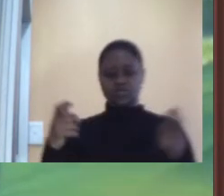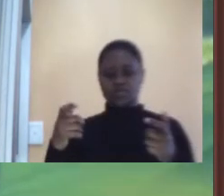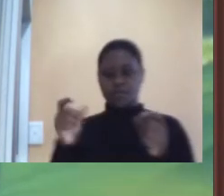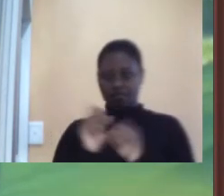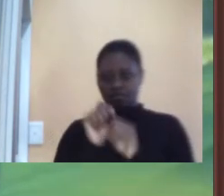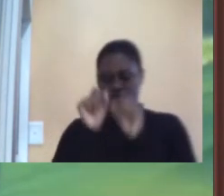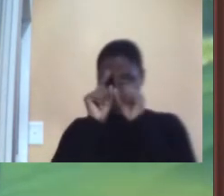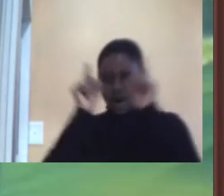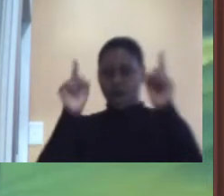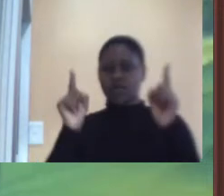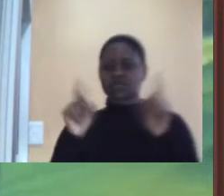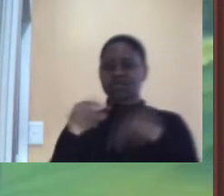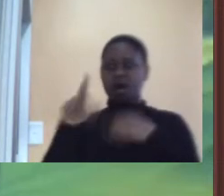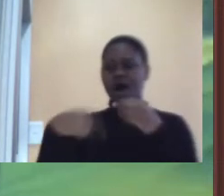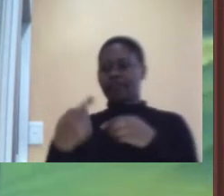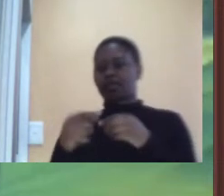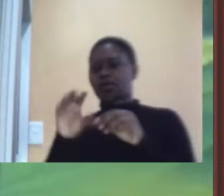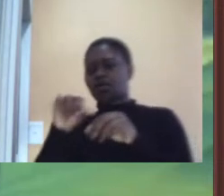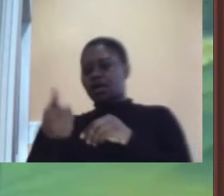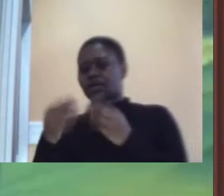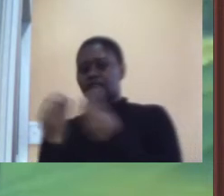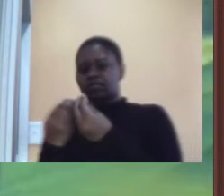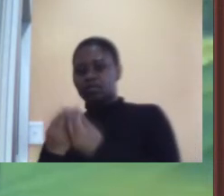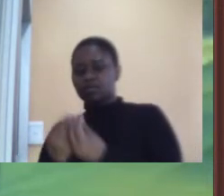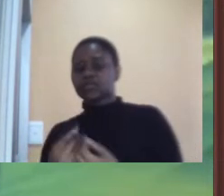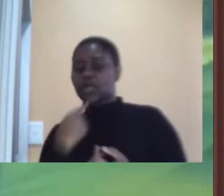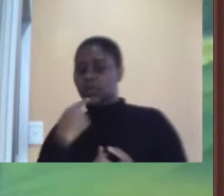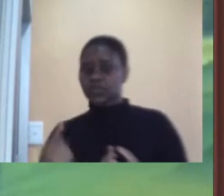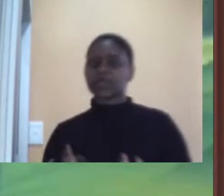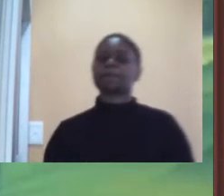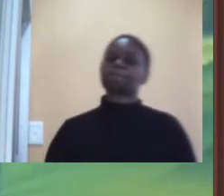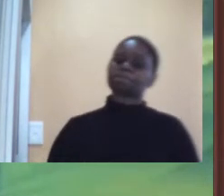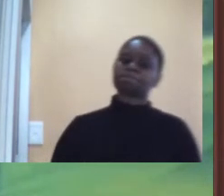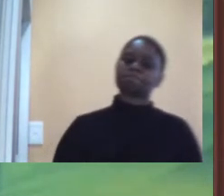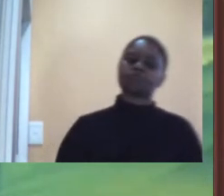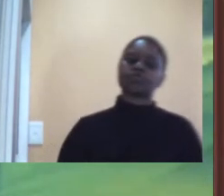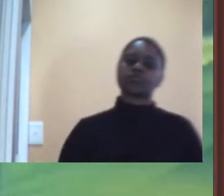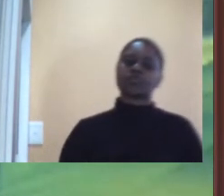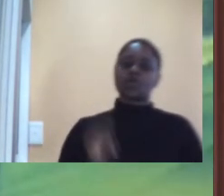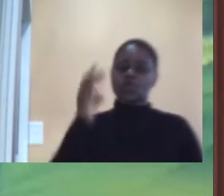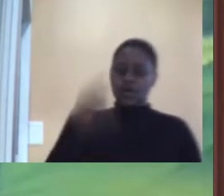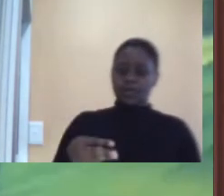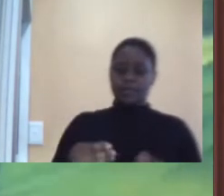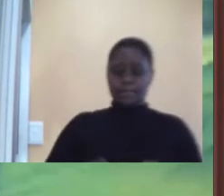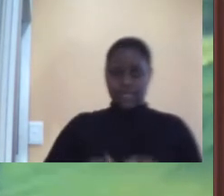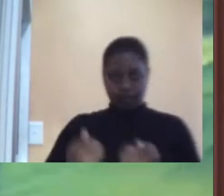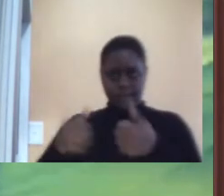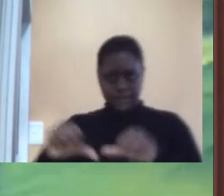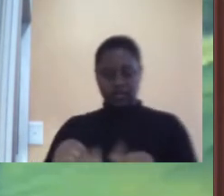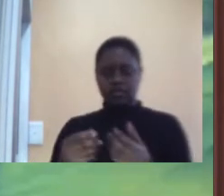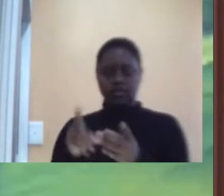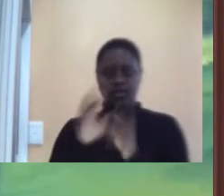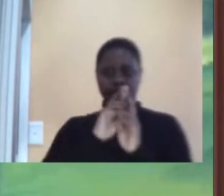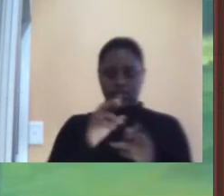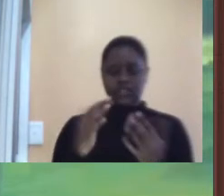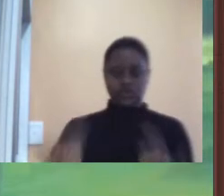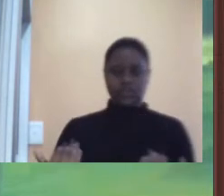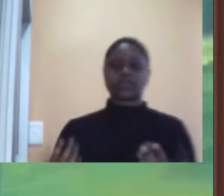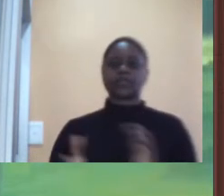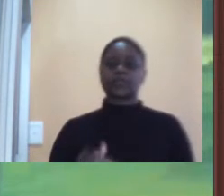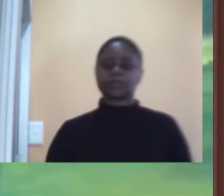alerting us on some of the matters, but also to say that to you, we are going to bring back the report as expected.